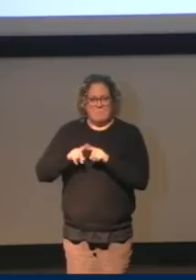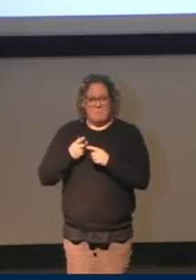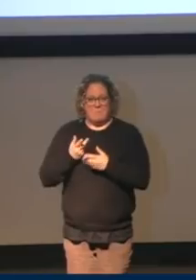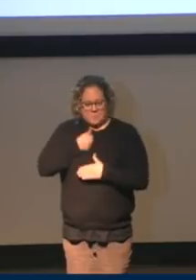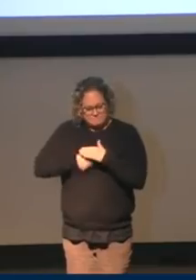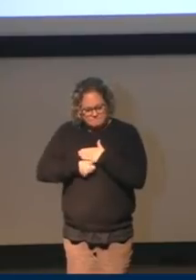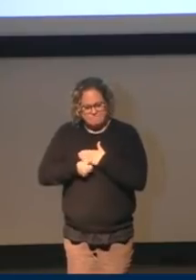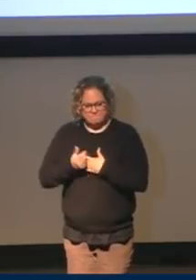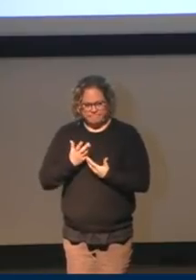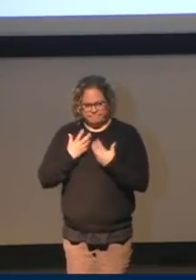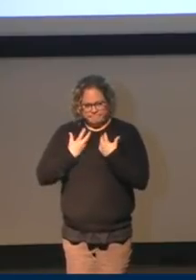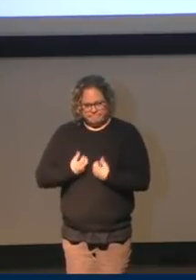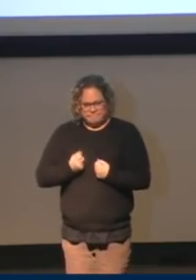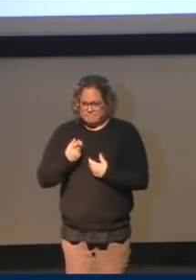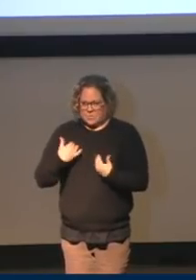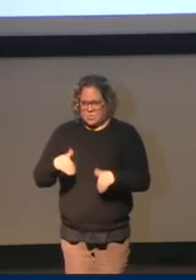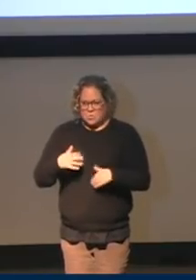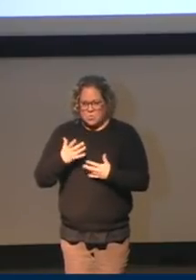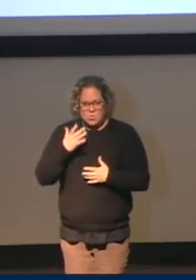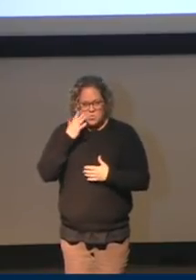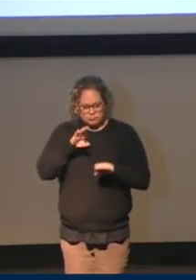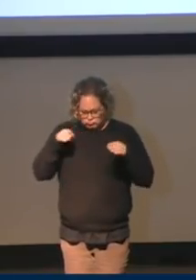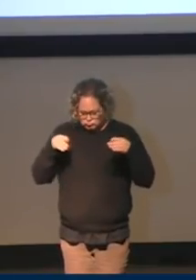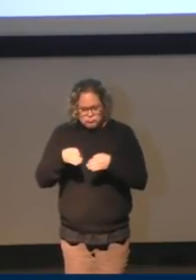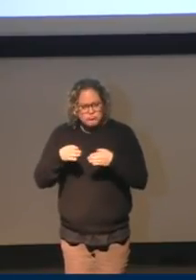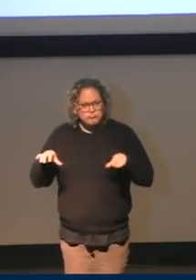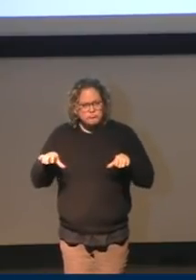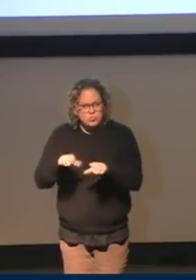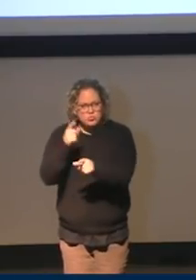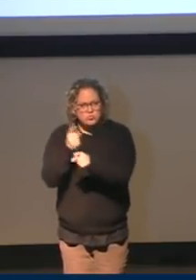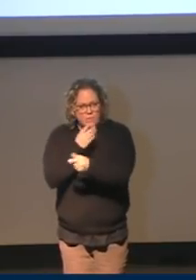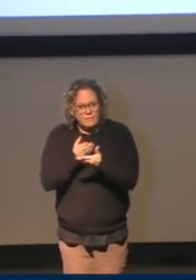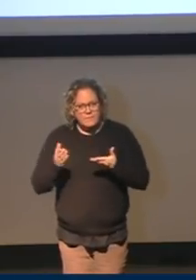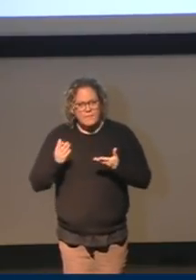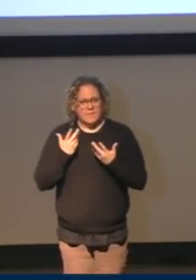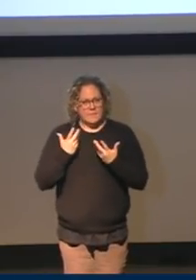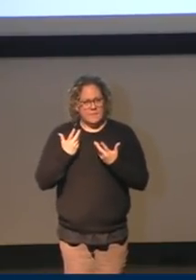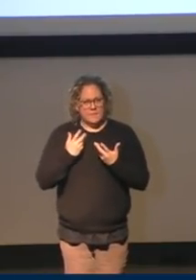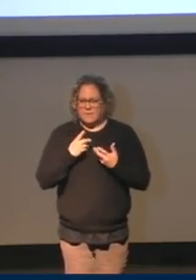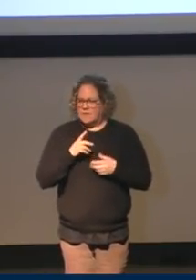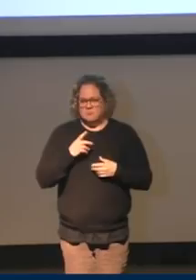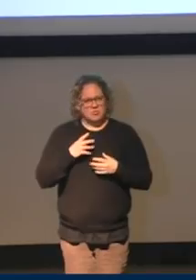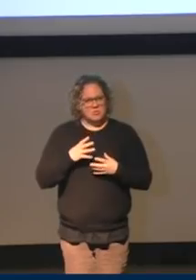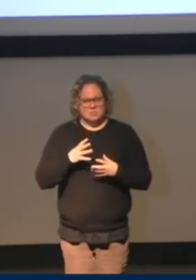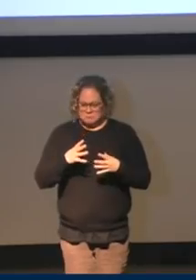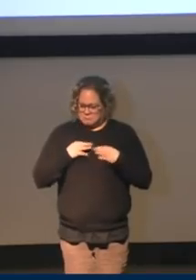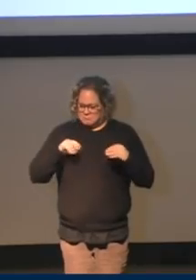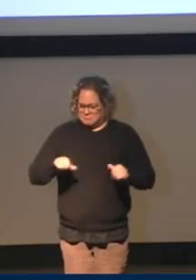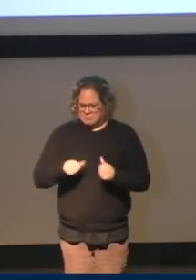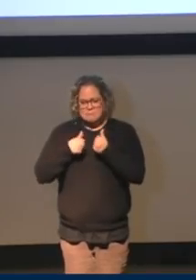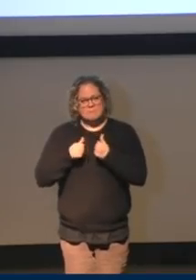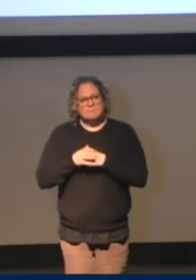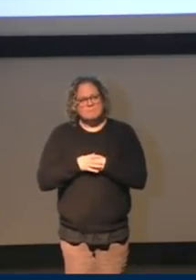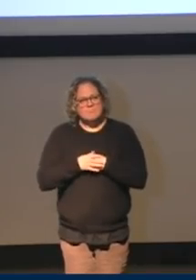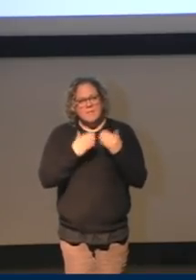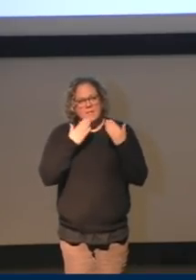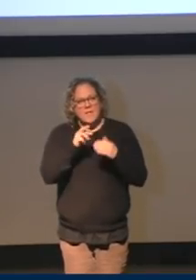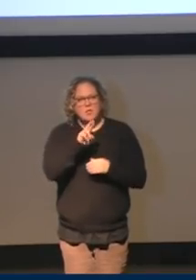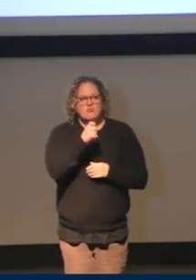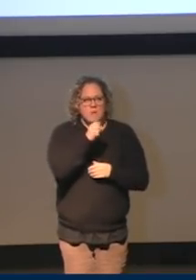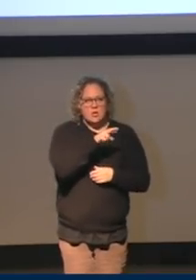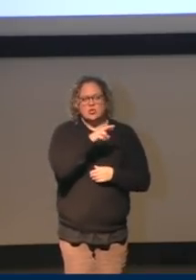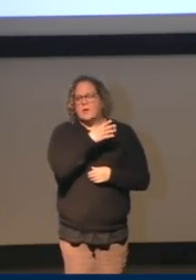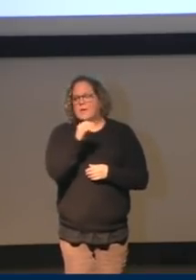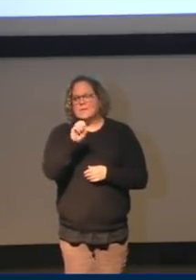nurses' anxiety because they're just really about doing the right thing and standing up for what's right. So thank you very much, Roger and